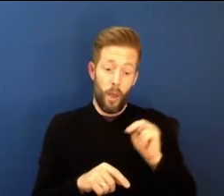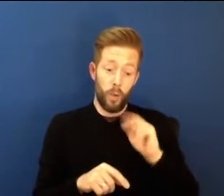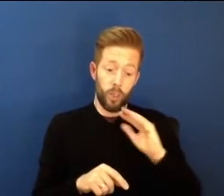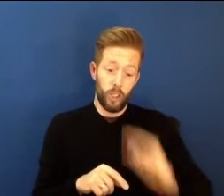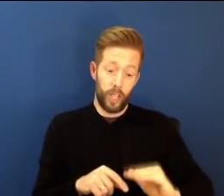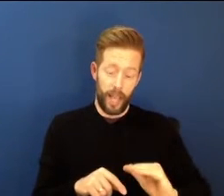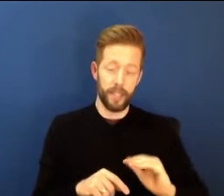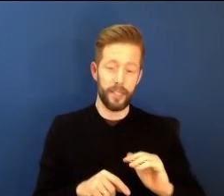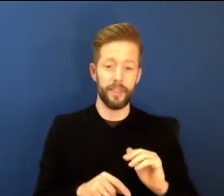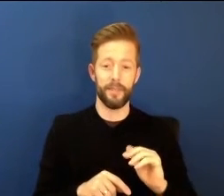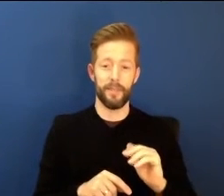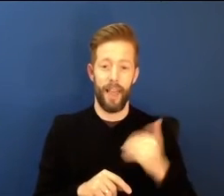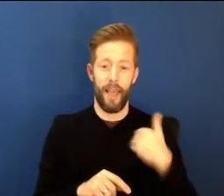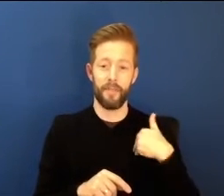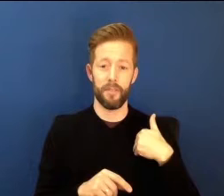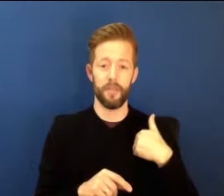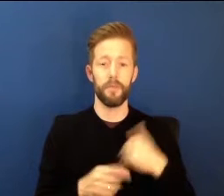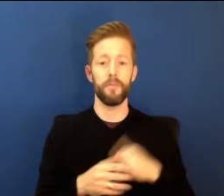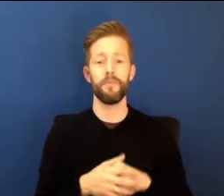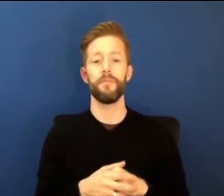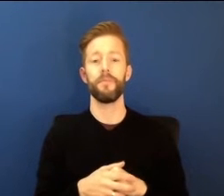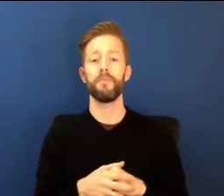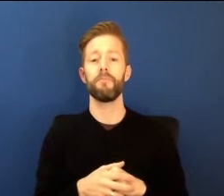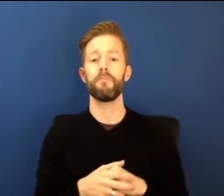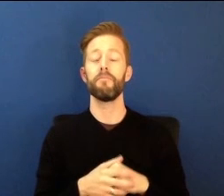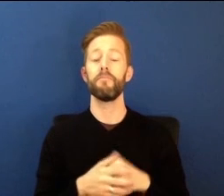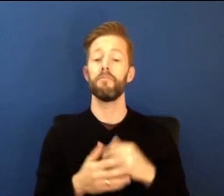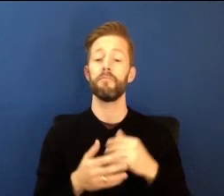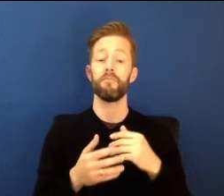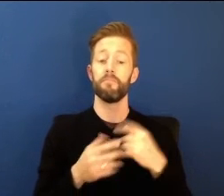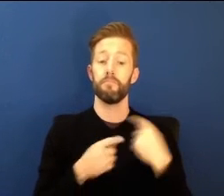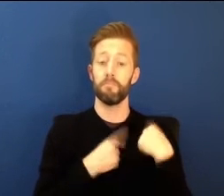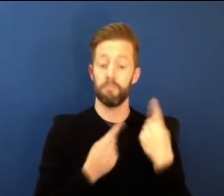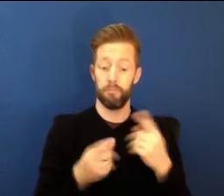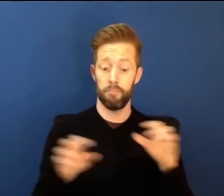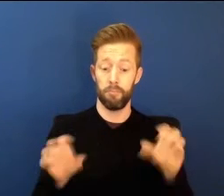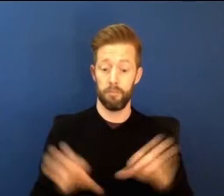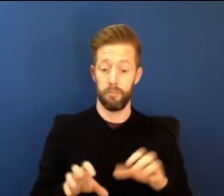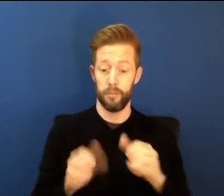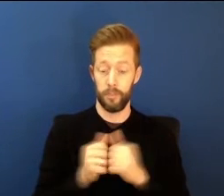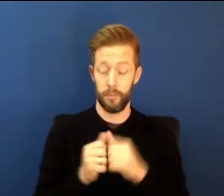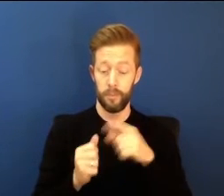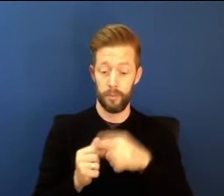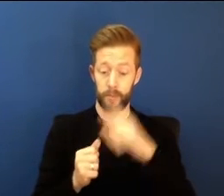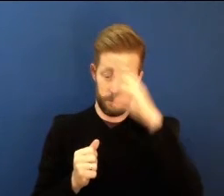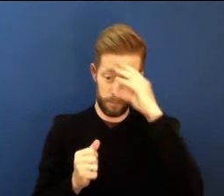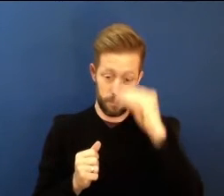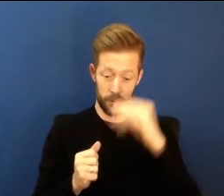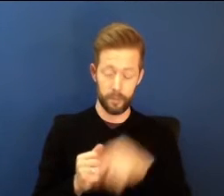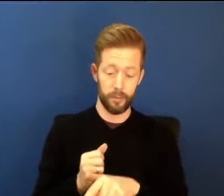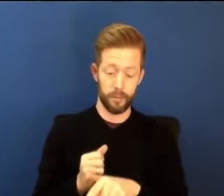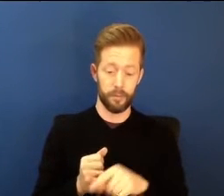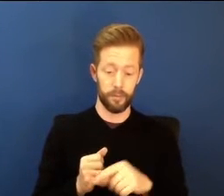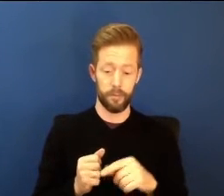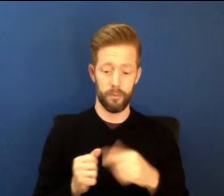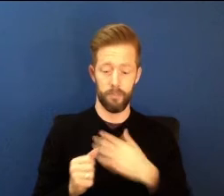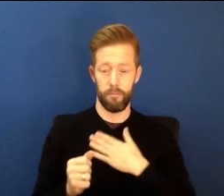own, I think one of the things that I've always done with him since he was a baby is